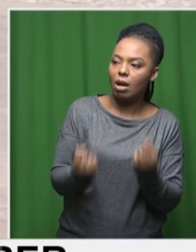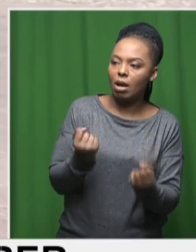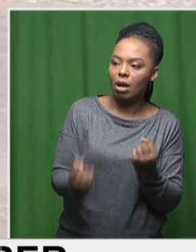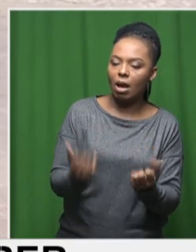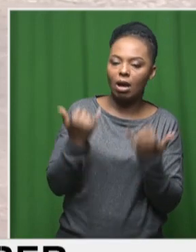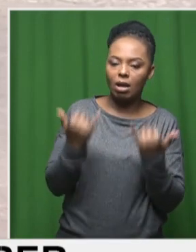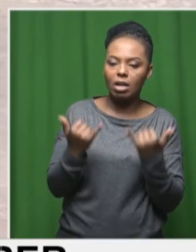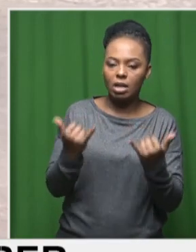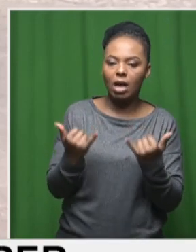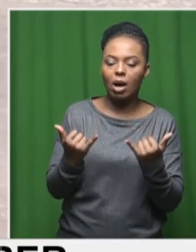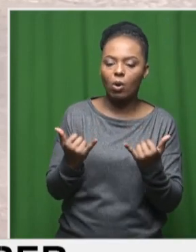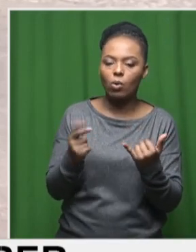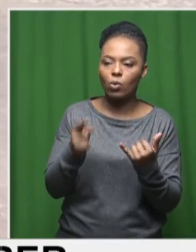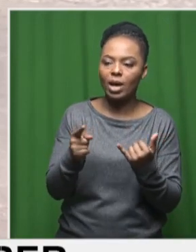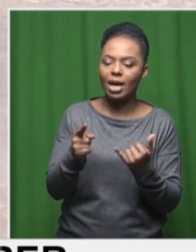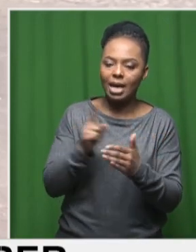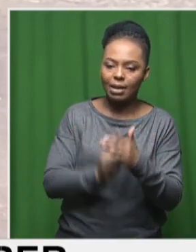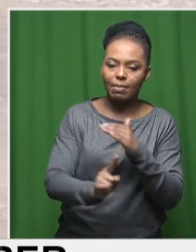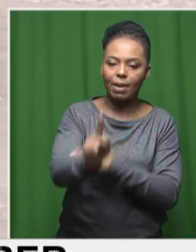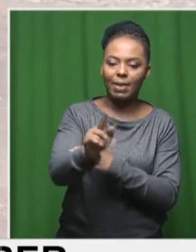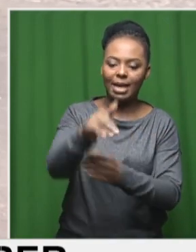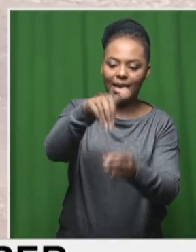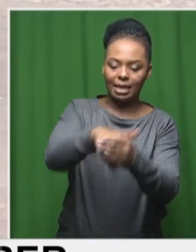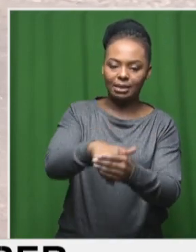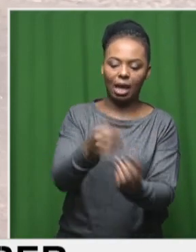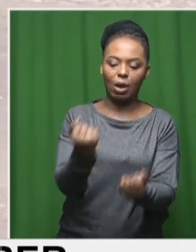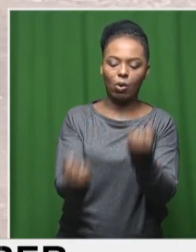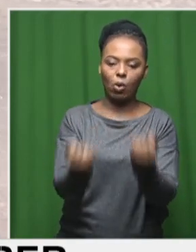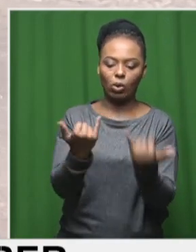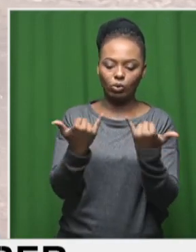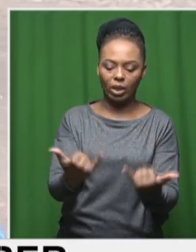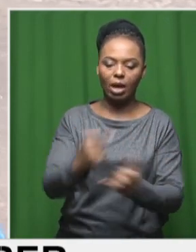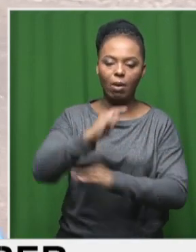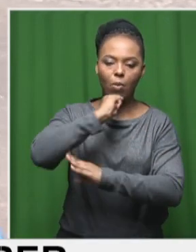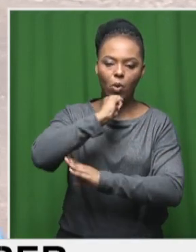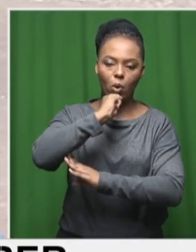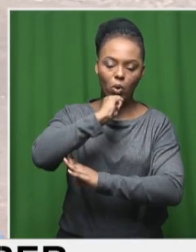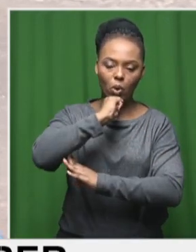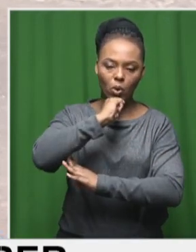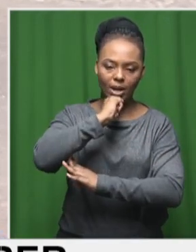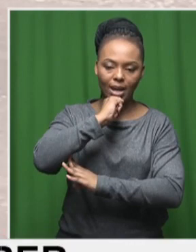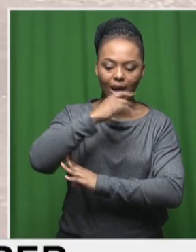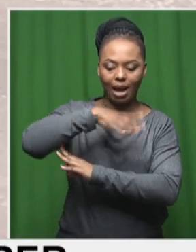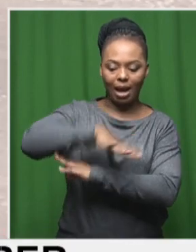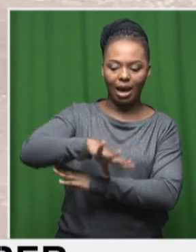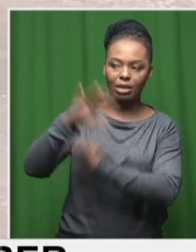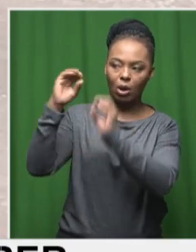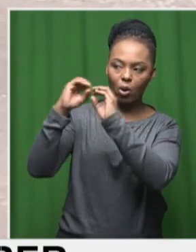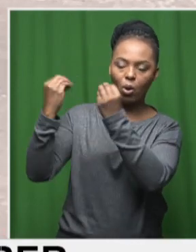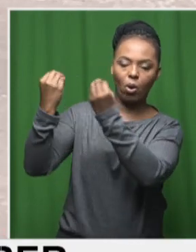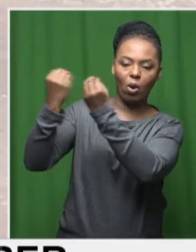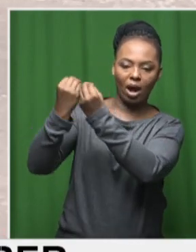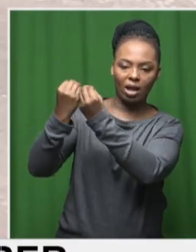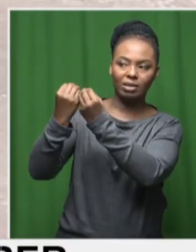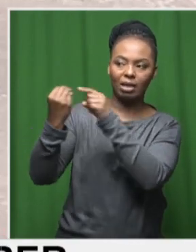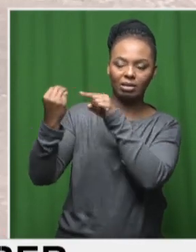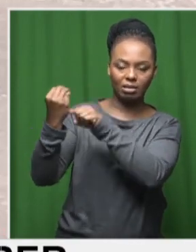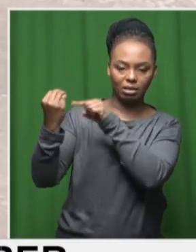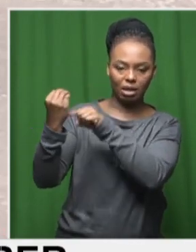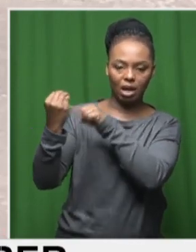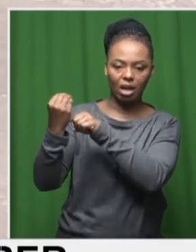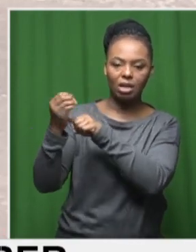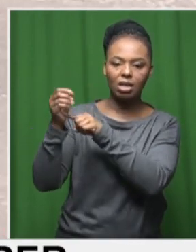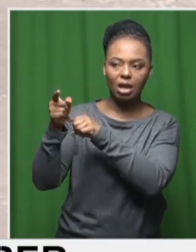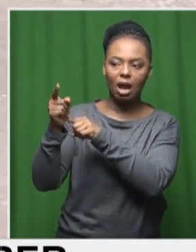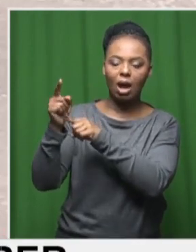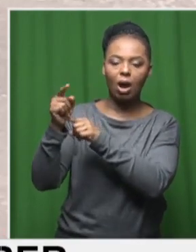go inside the hearing this morning. We understand that another organization against the abuse